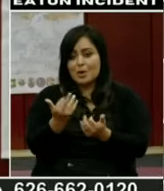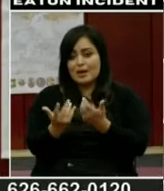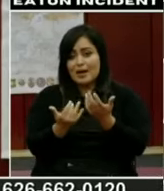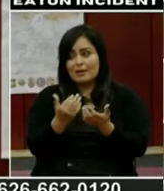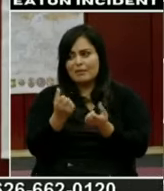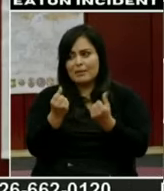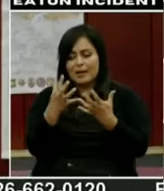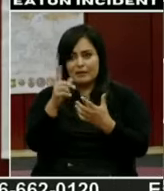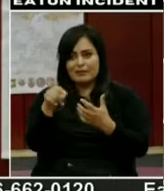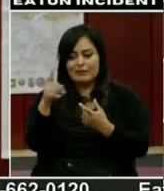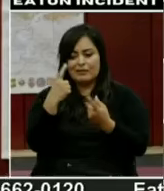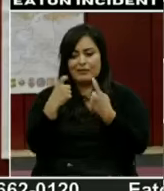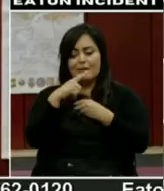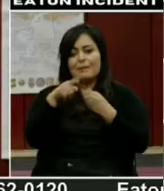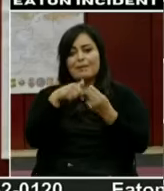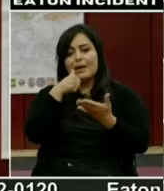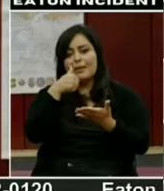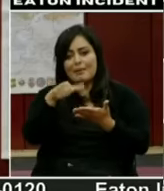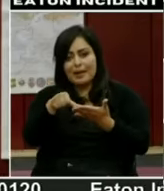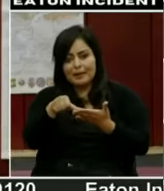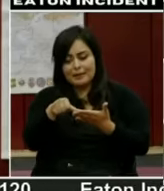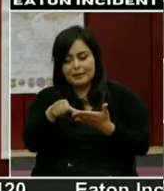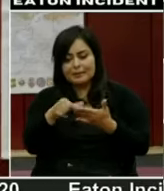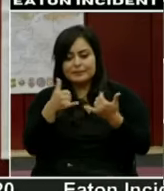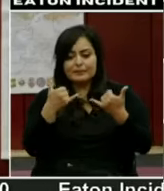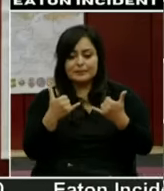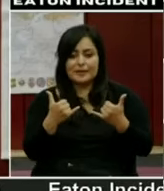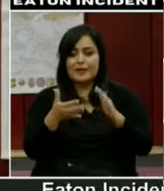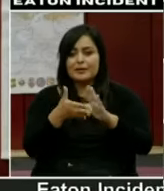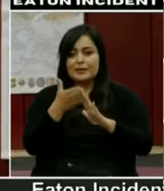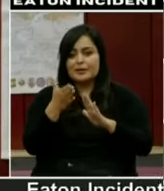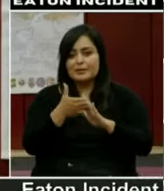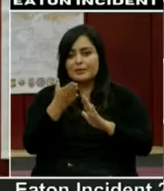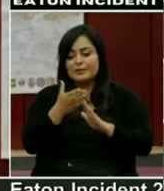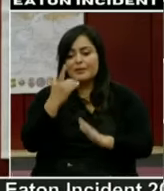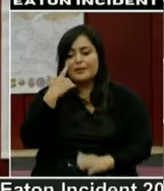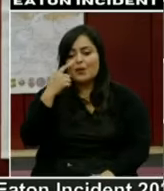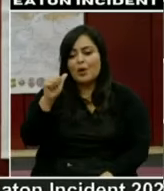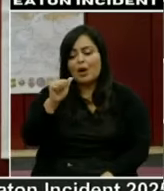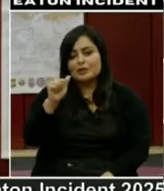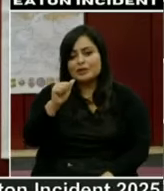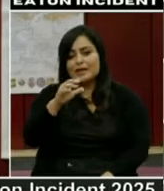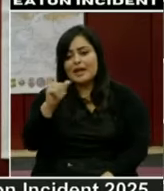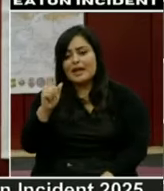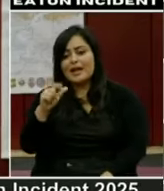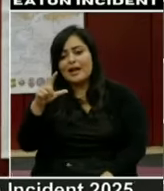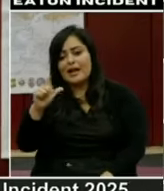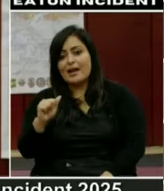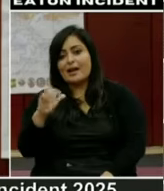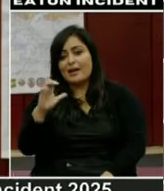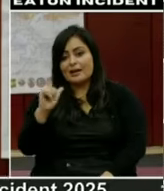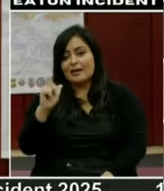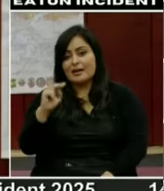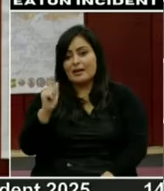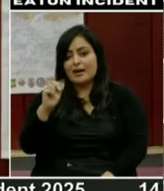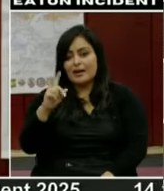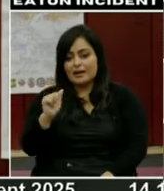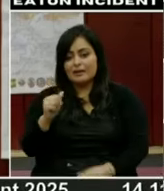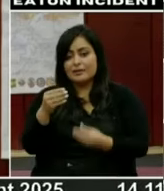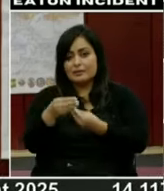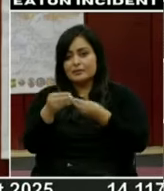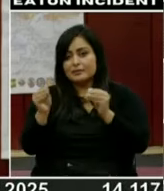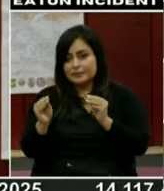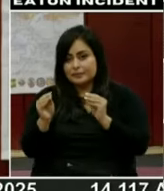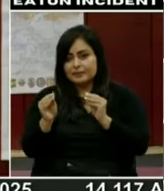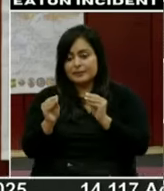mail. And now the operations of the Altadena and La Cañada Flint Ridge post office have been relocated